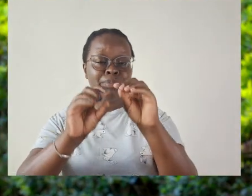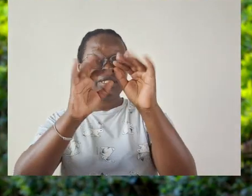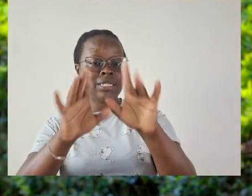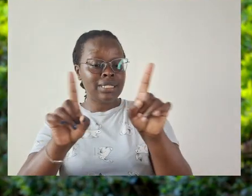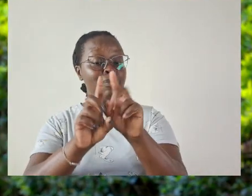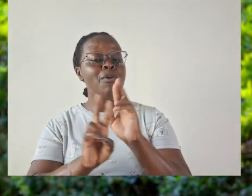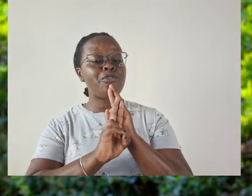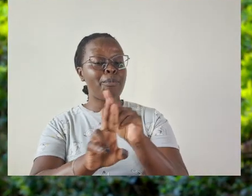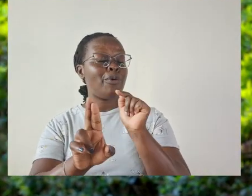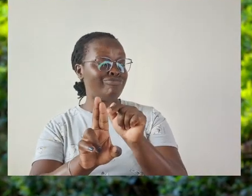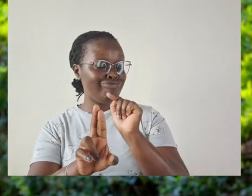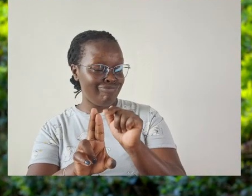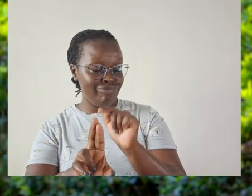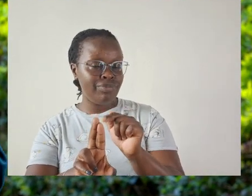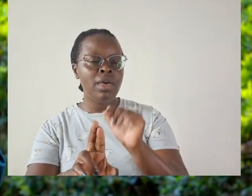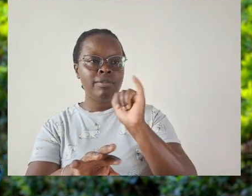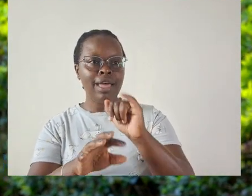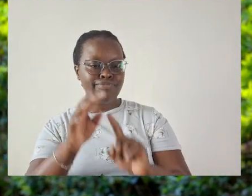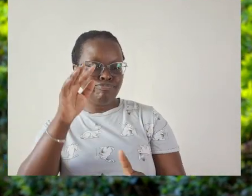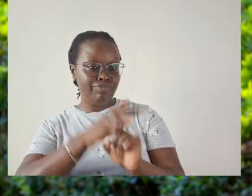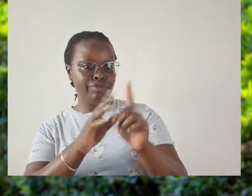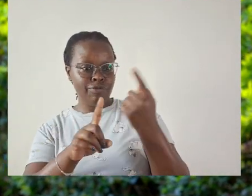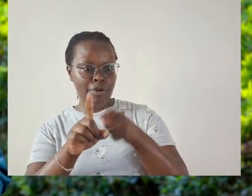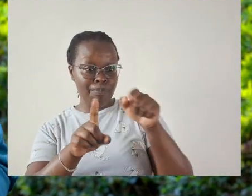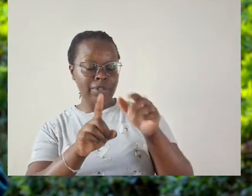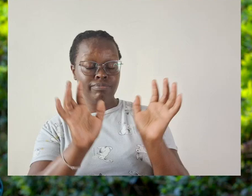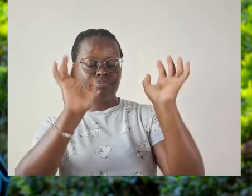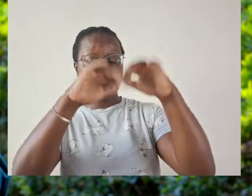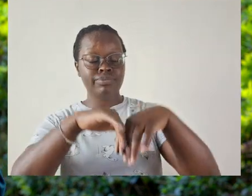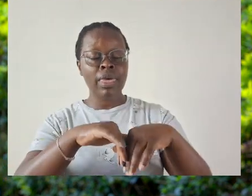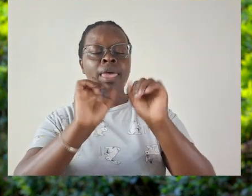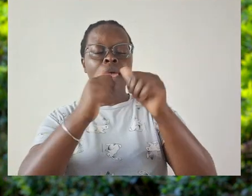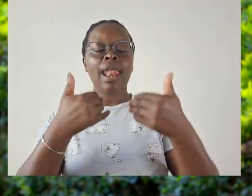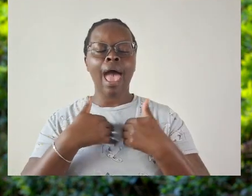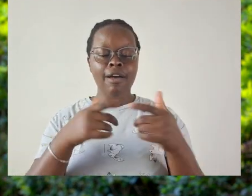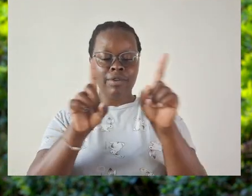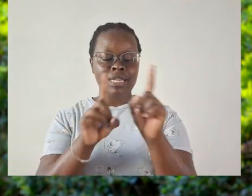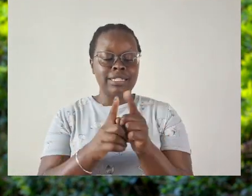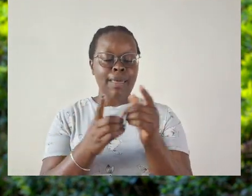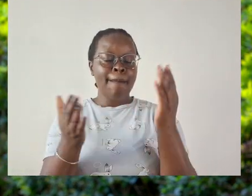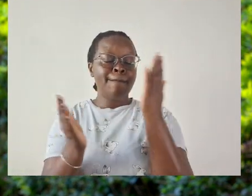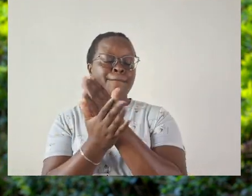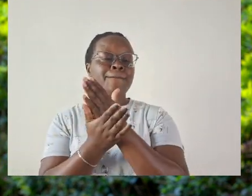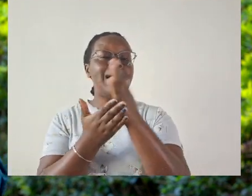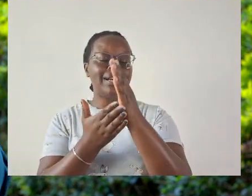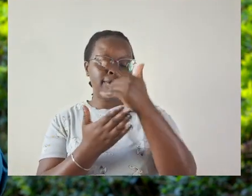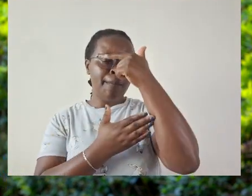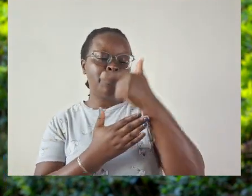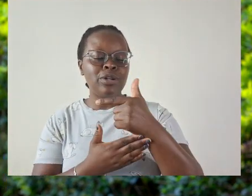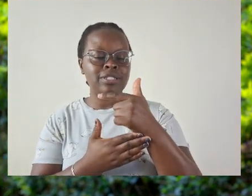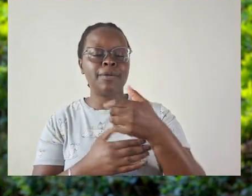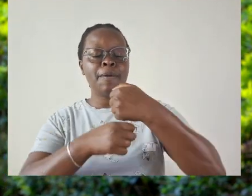report that will come out of this. We shall now have it as part of the policy